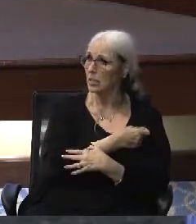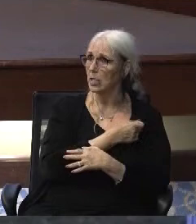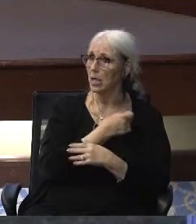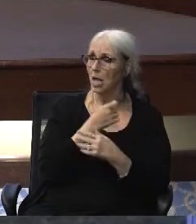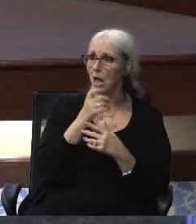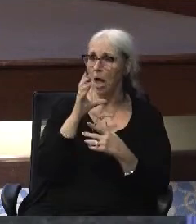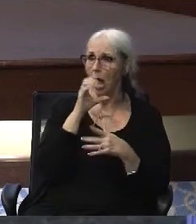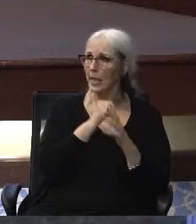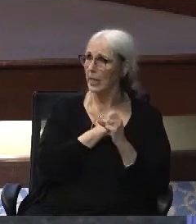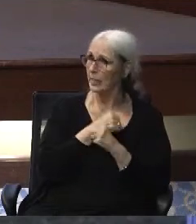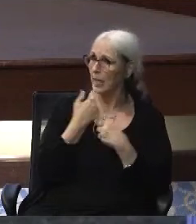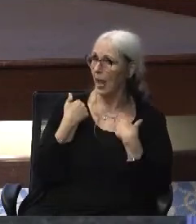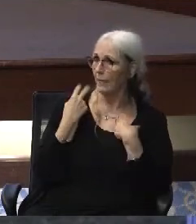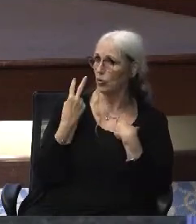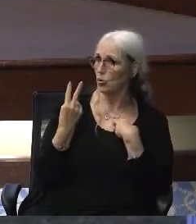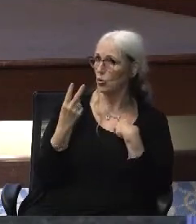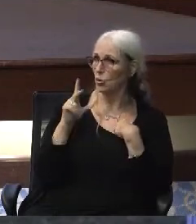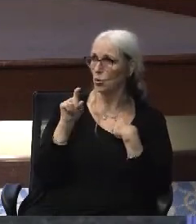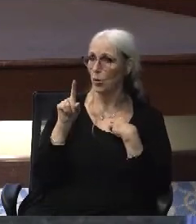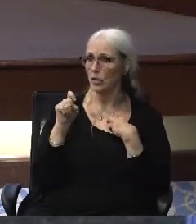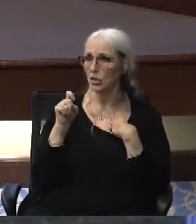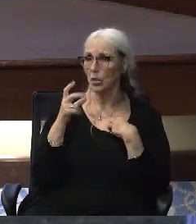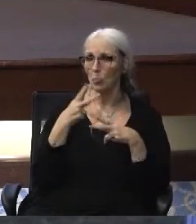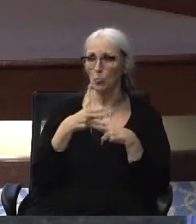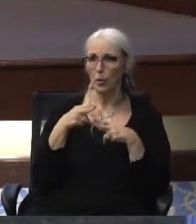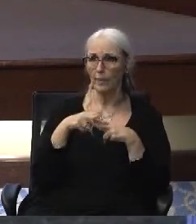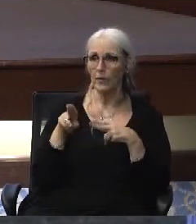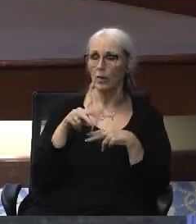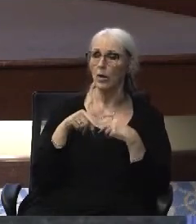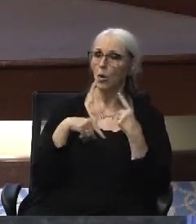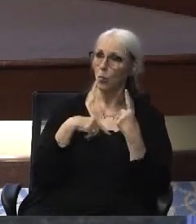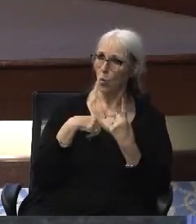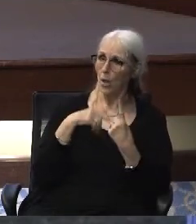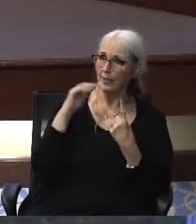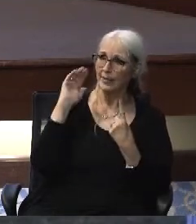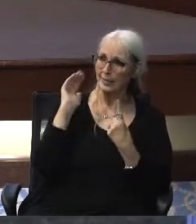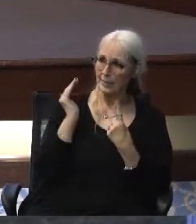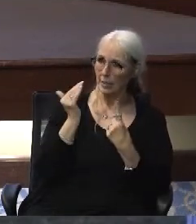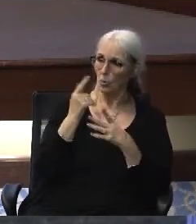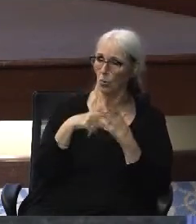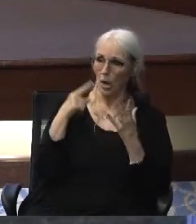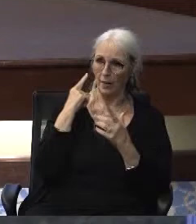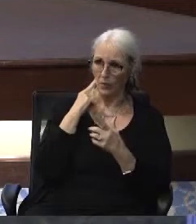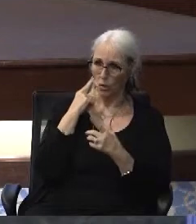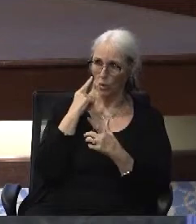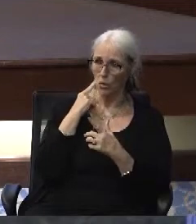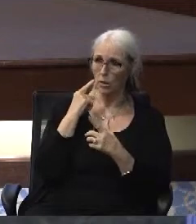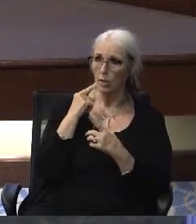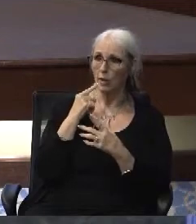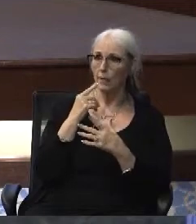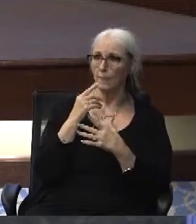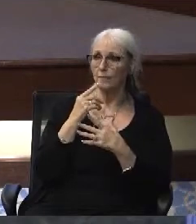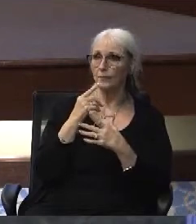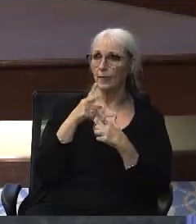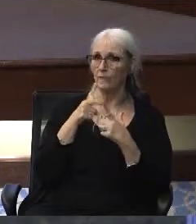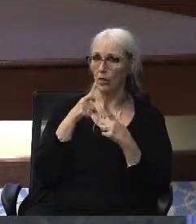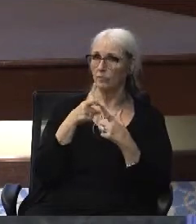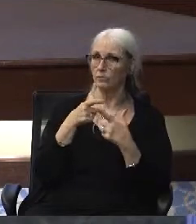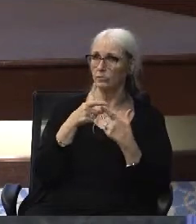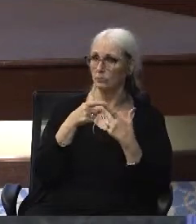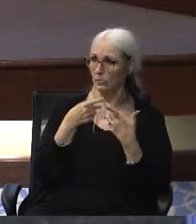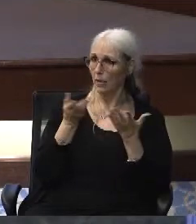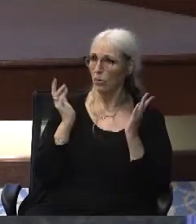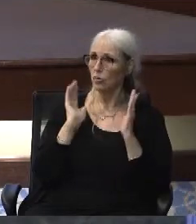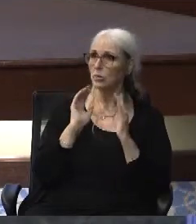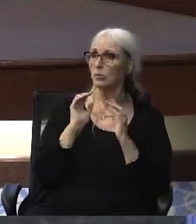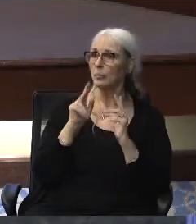I guess I've got two questions that are pretty brief. The first is, it seems what I've heard from some physician friends is that those